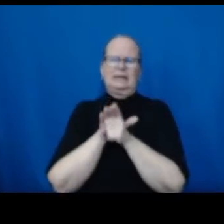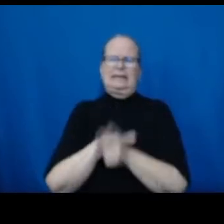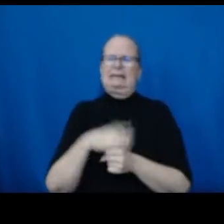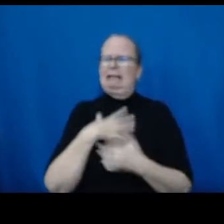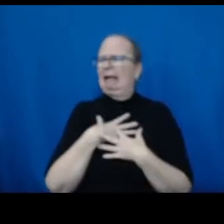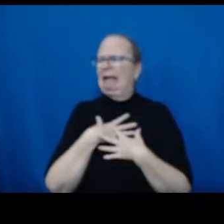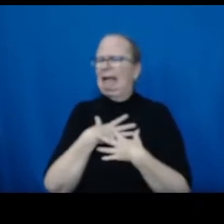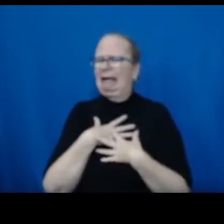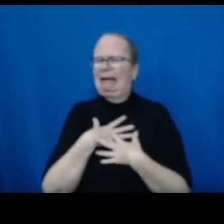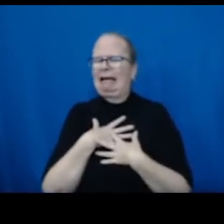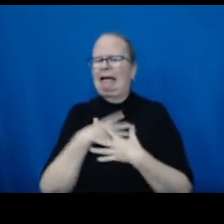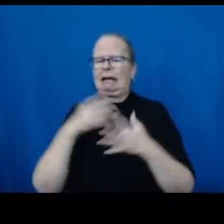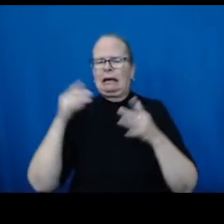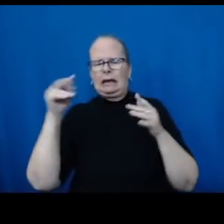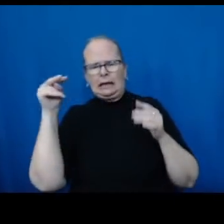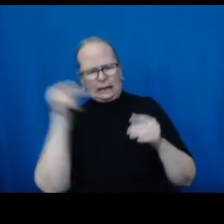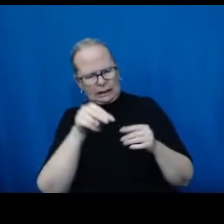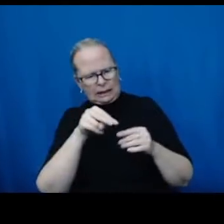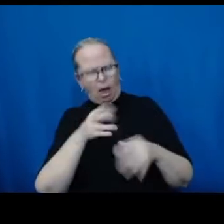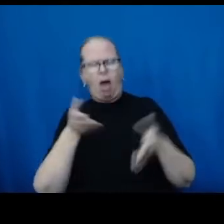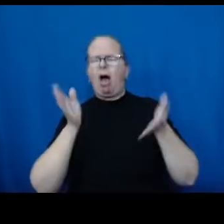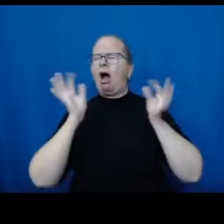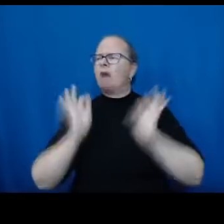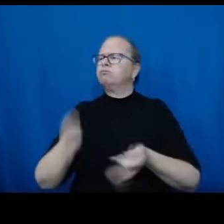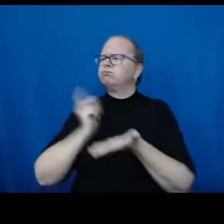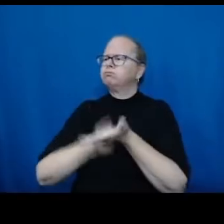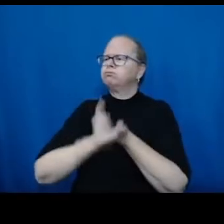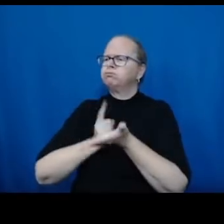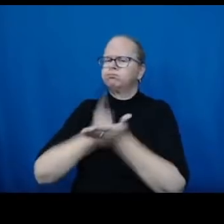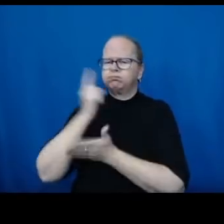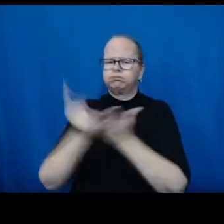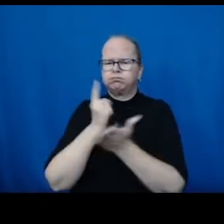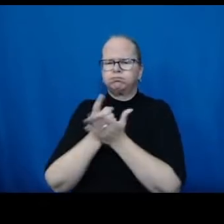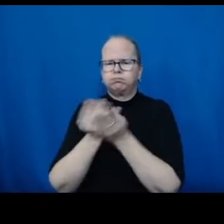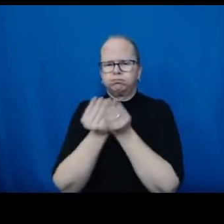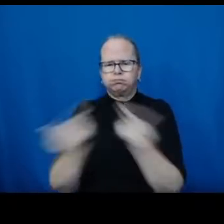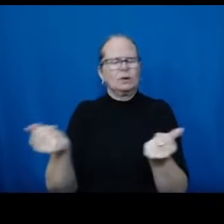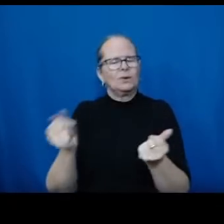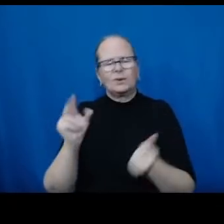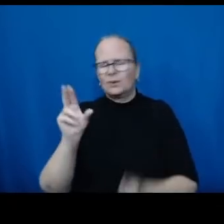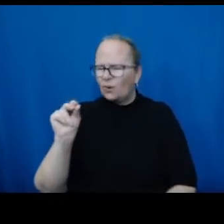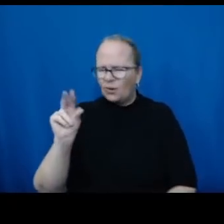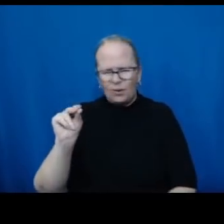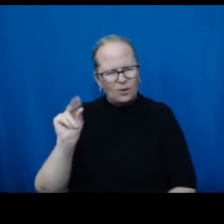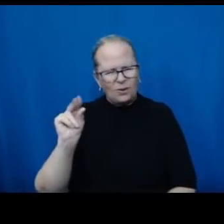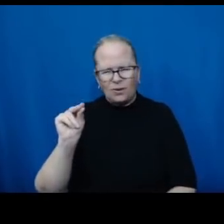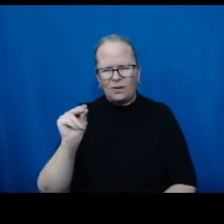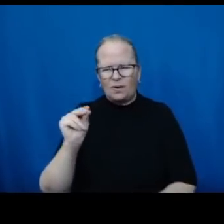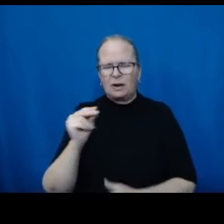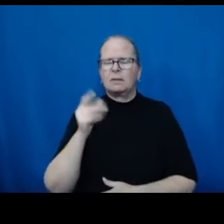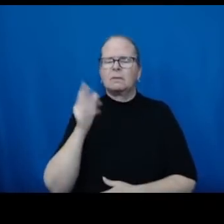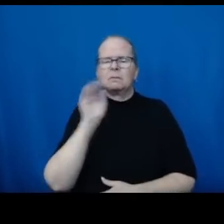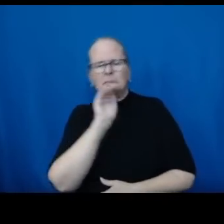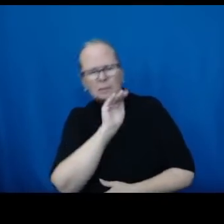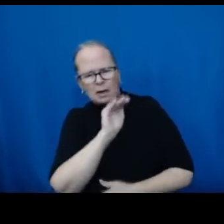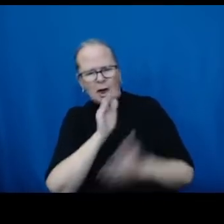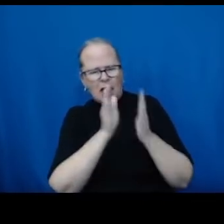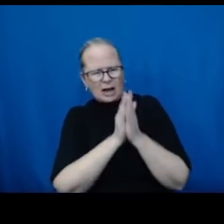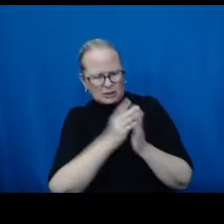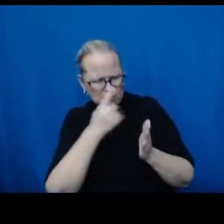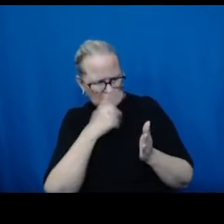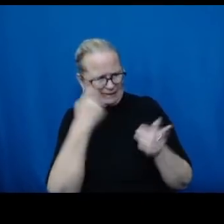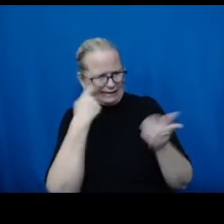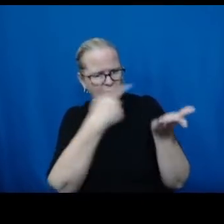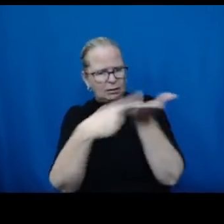ask consent of those you're talking to send them more information, to revisit the conversation again, to start with an open-ended